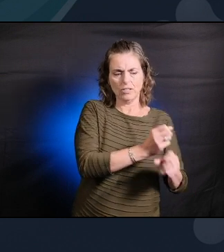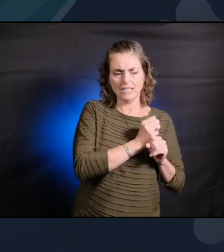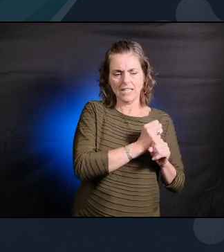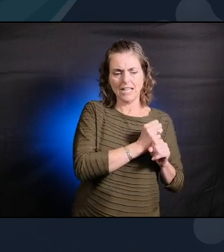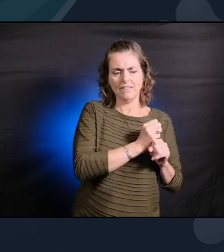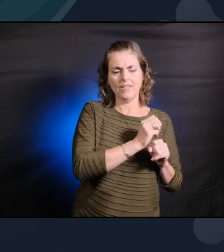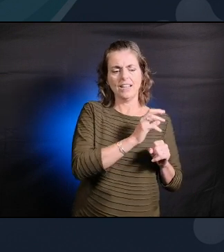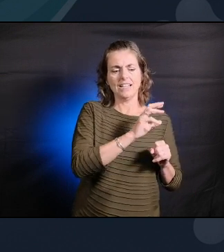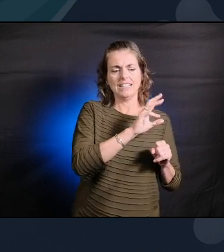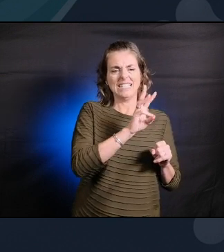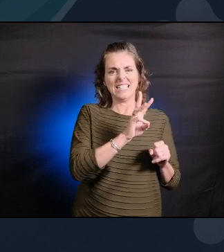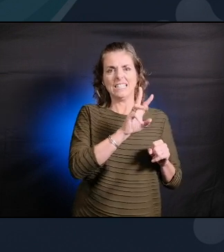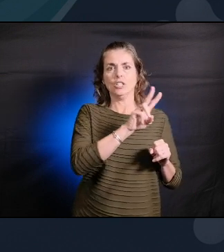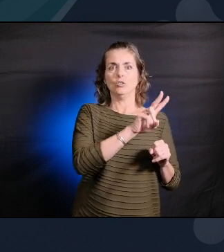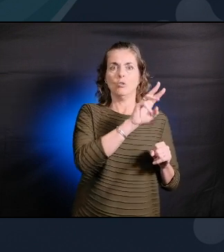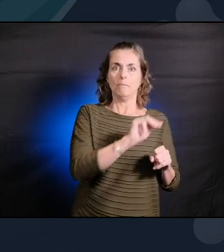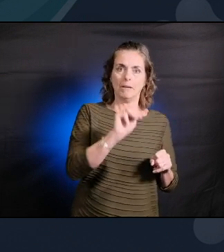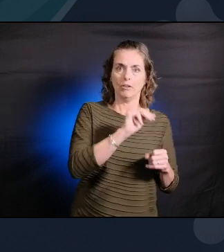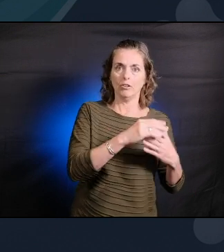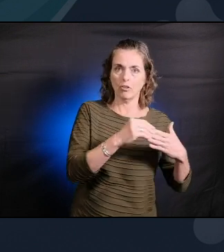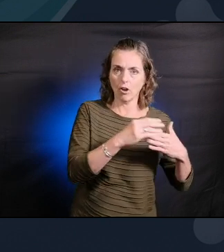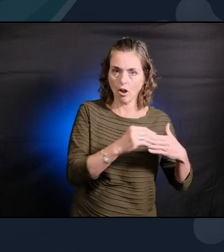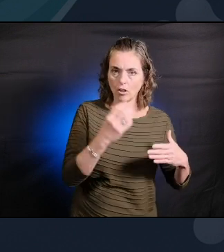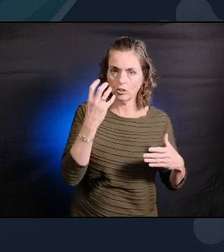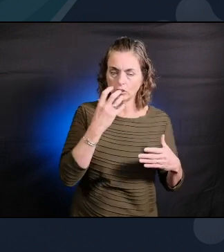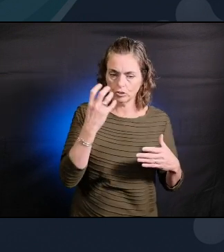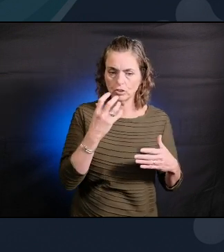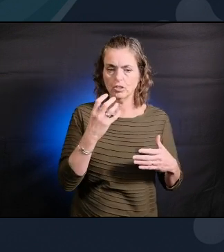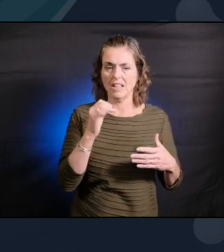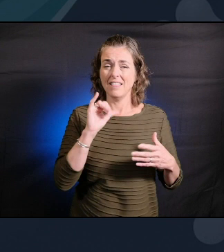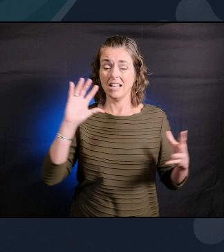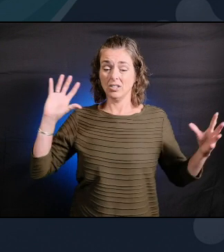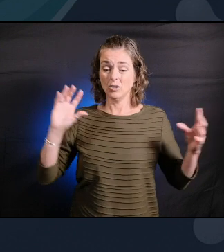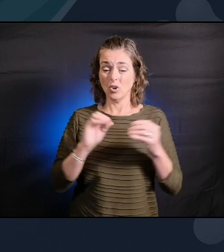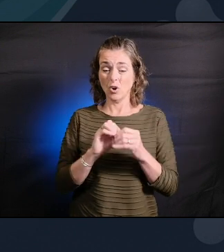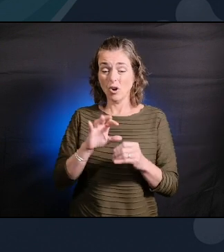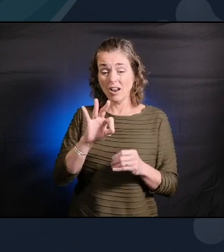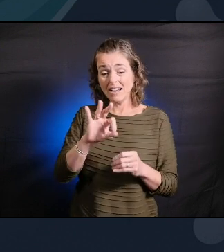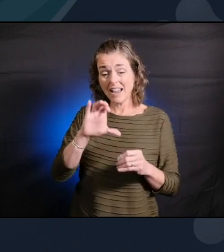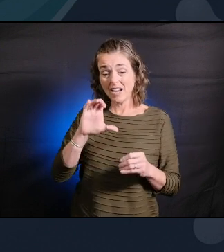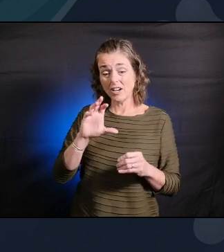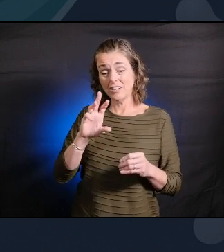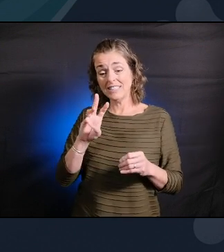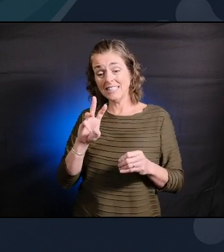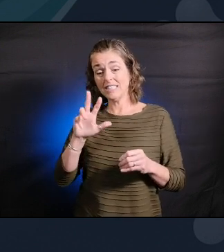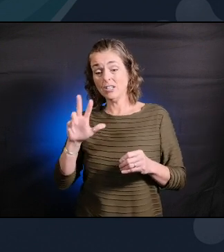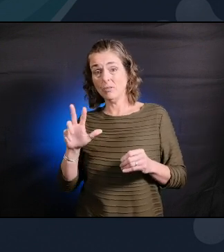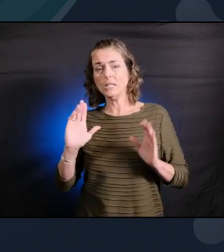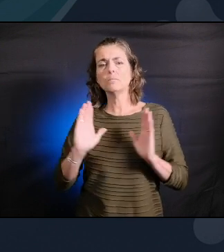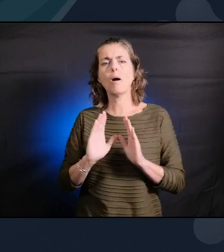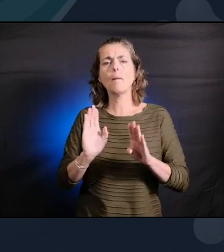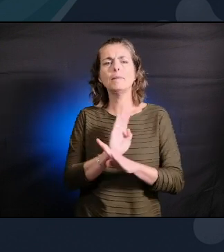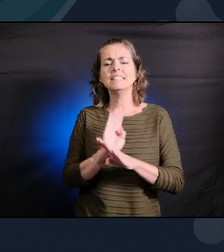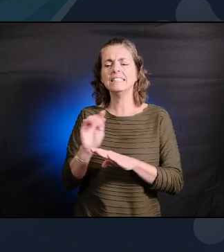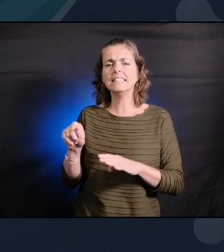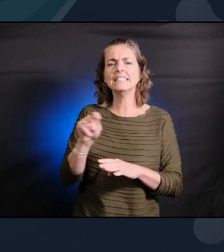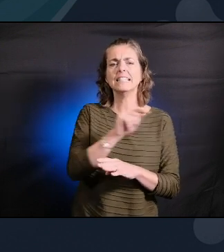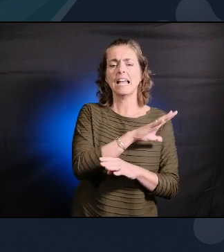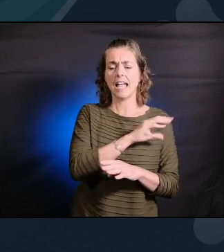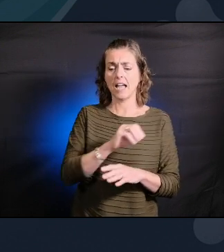total of $62 million in loans. That's a total of 963 small businesses